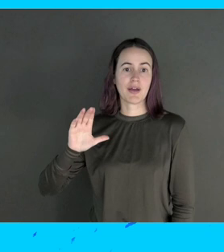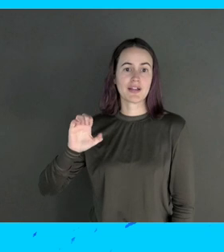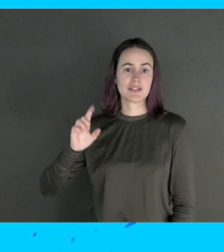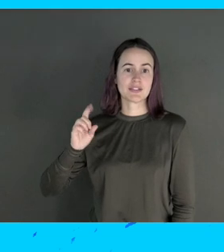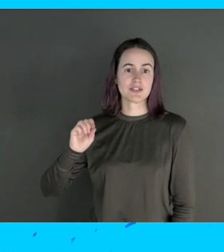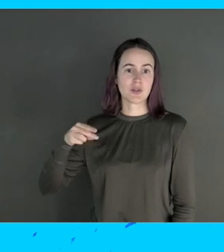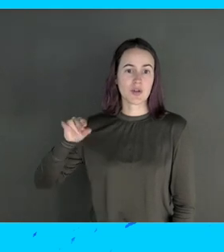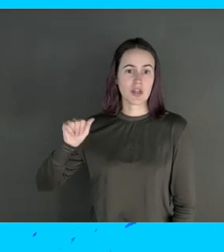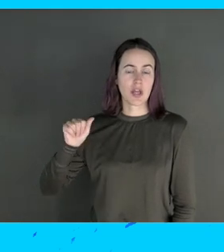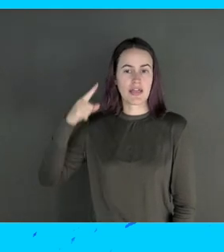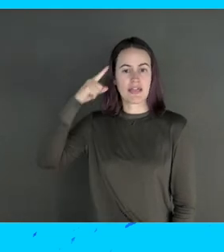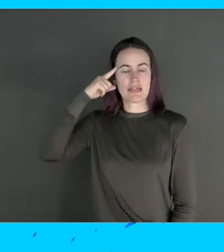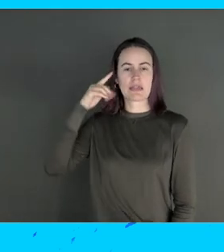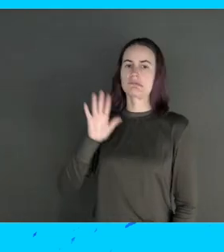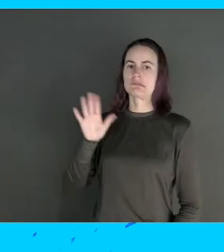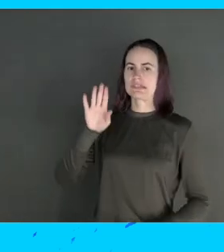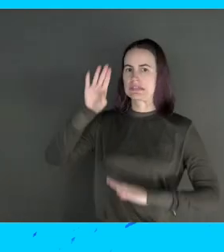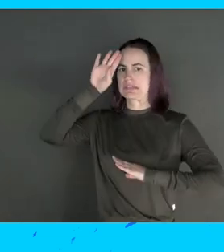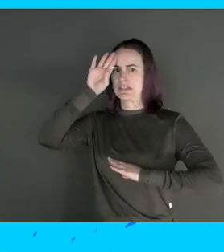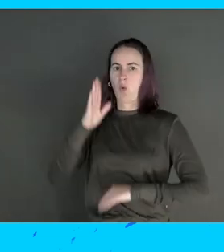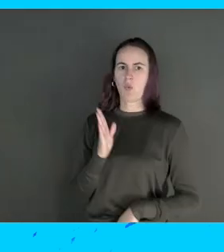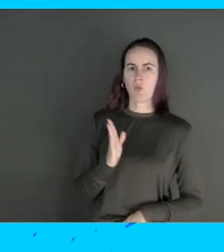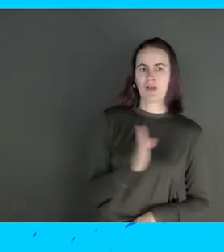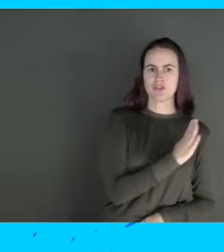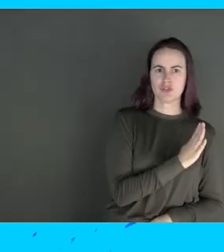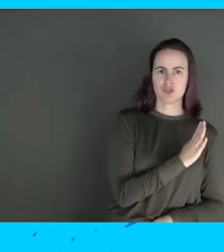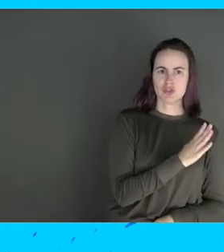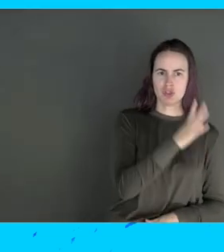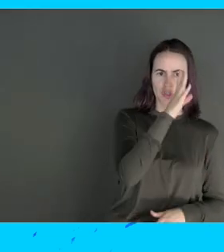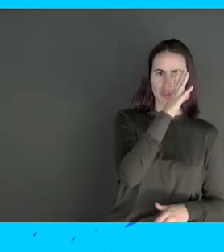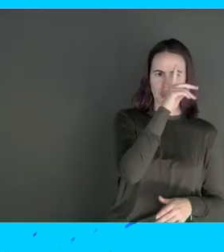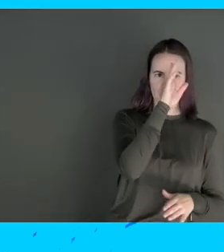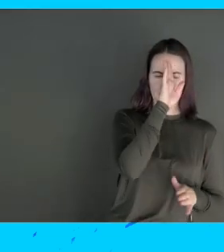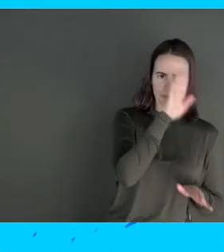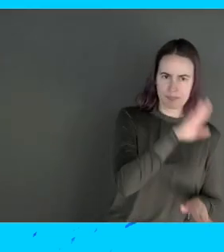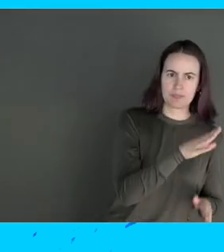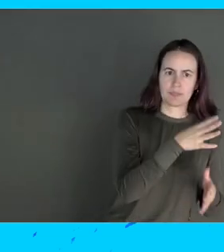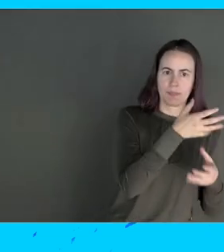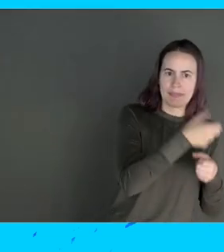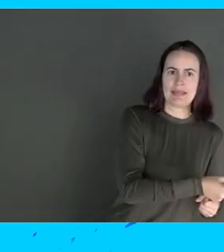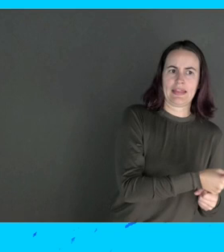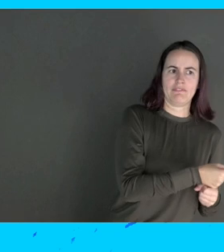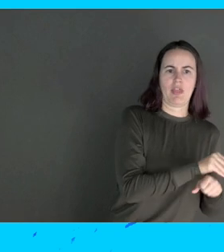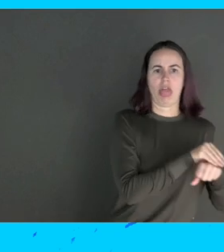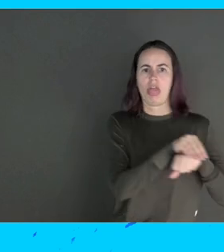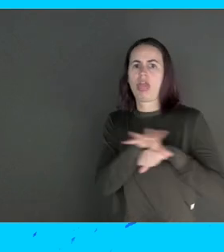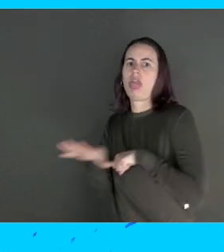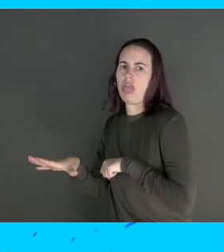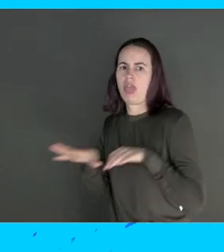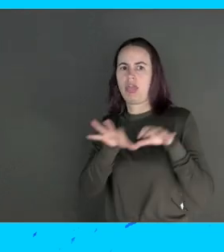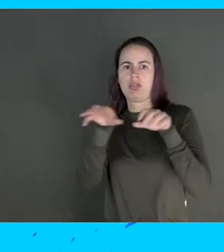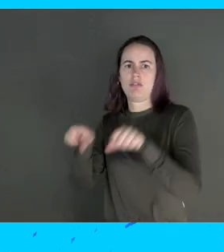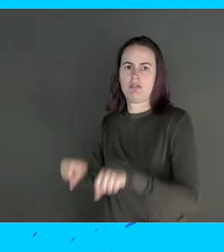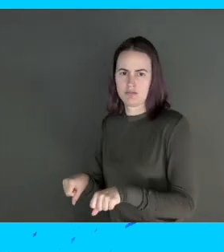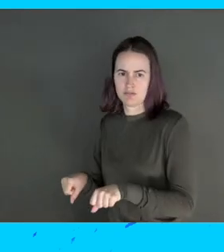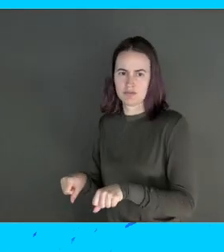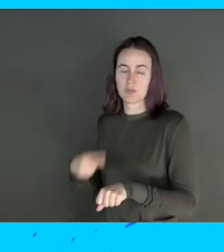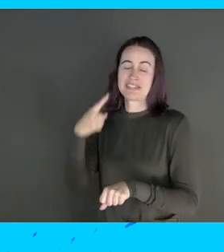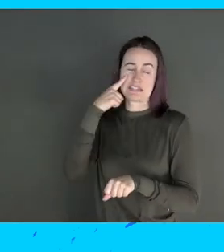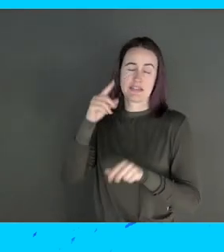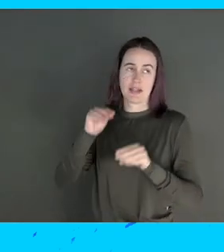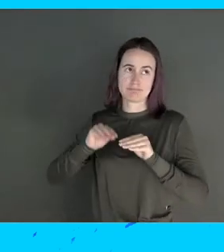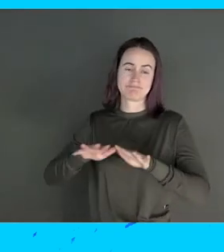it is imposed by the West. And that's a narrative that is very heavily and widely used throughout the region